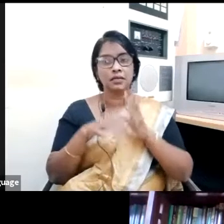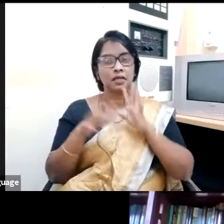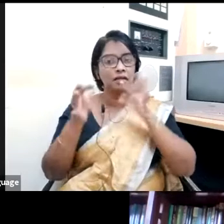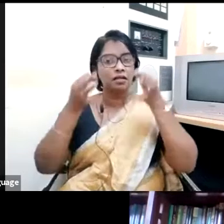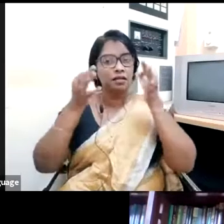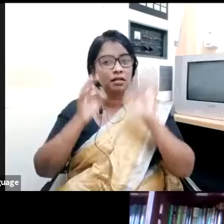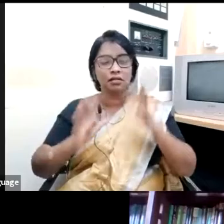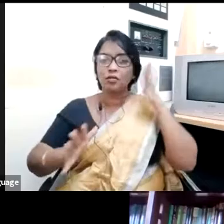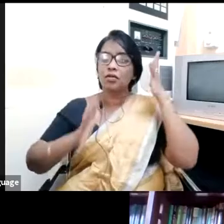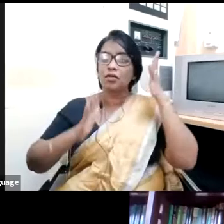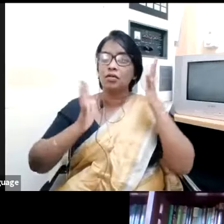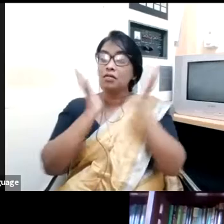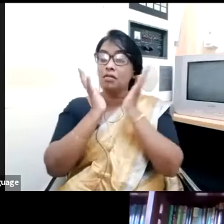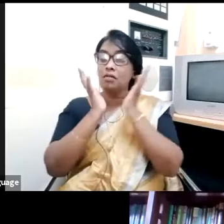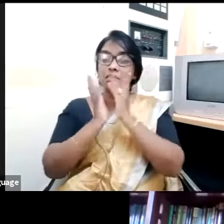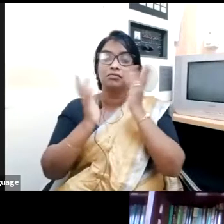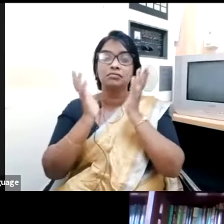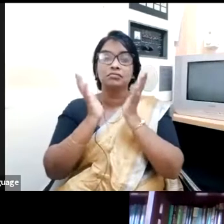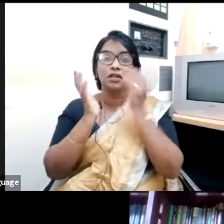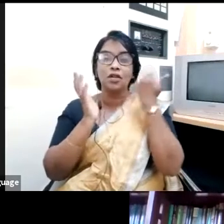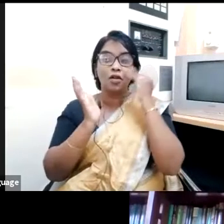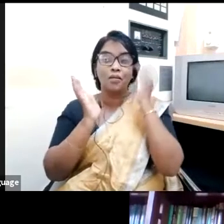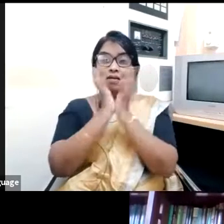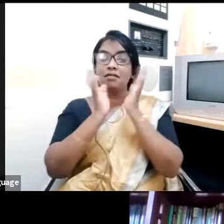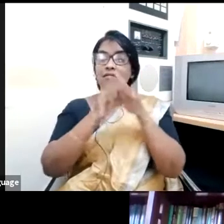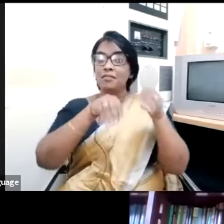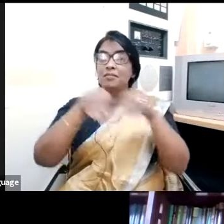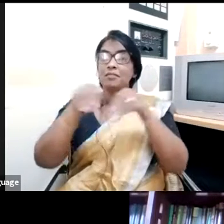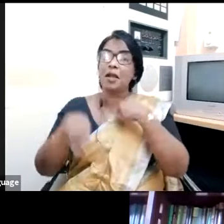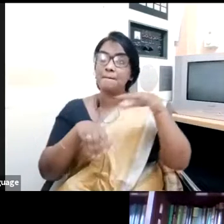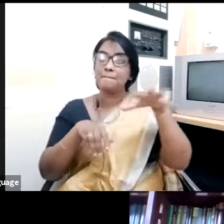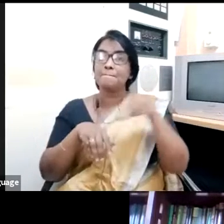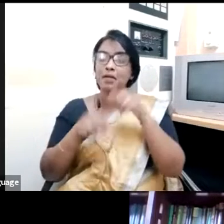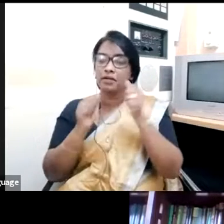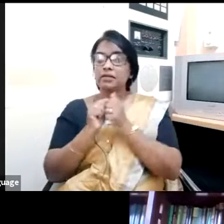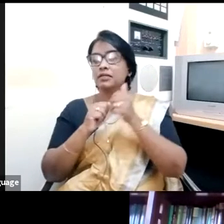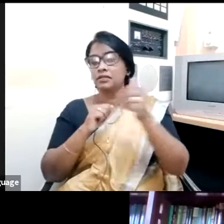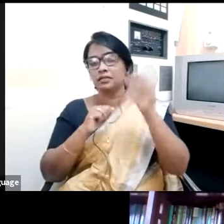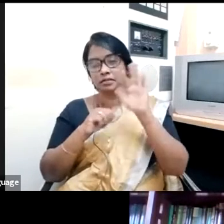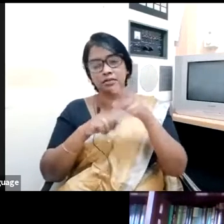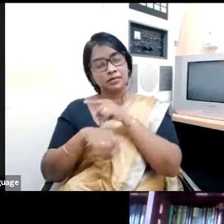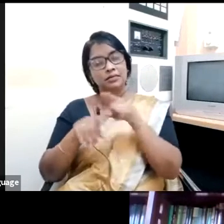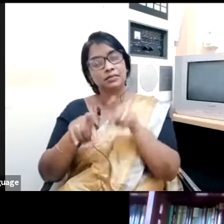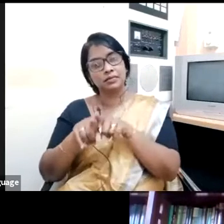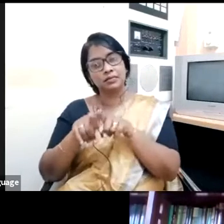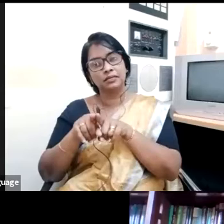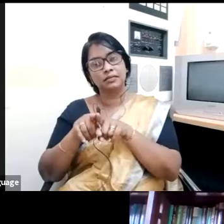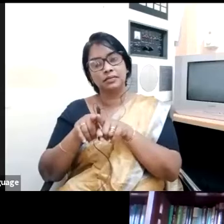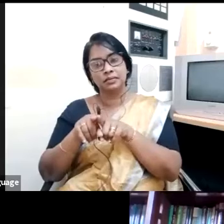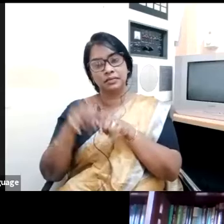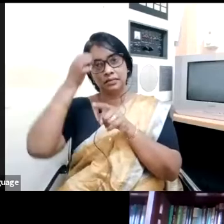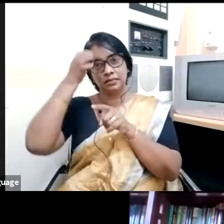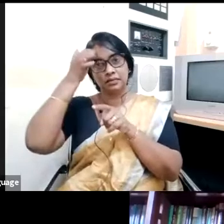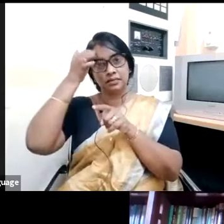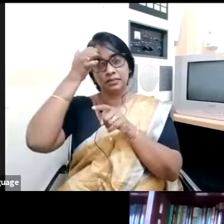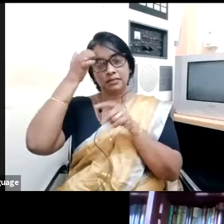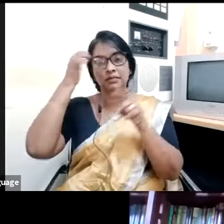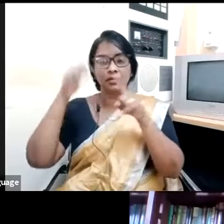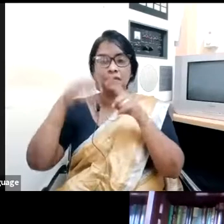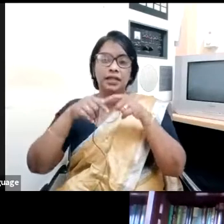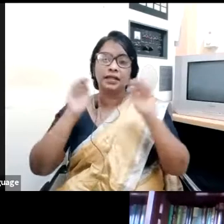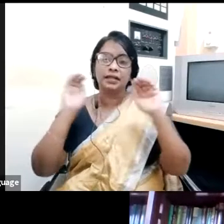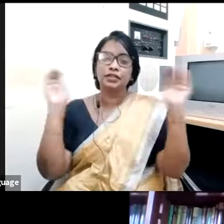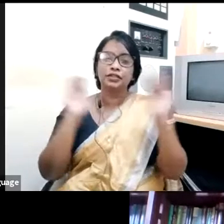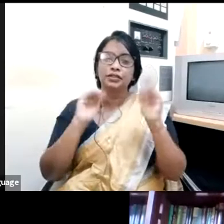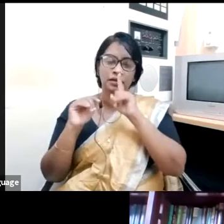practices, and mainly to science-based targets initiative. So that is very briefly what Hilly's plantations have done.